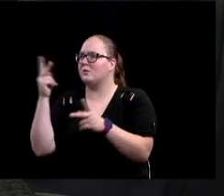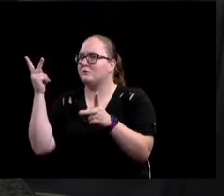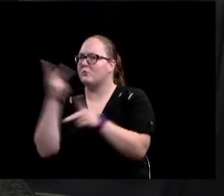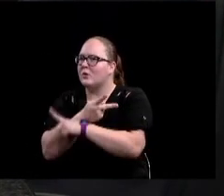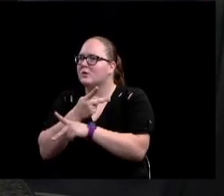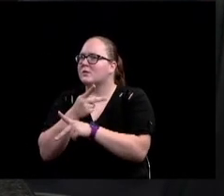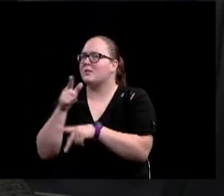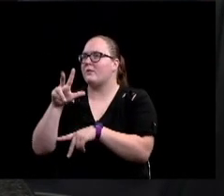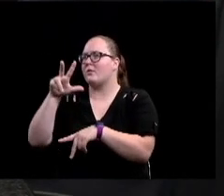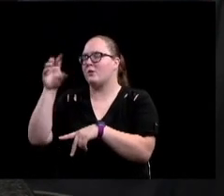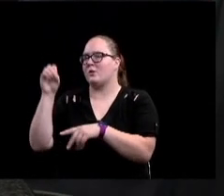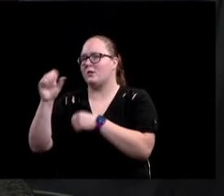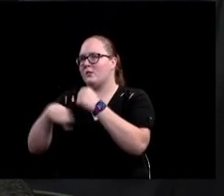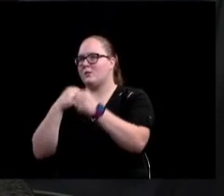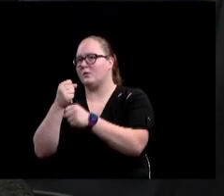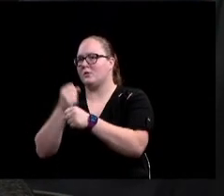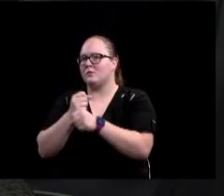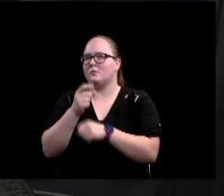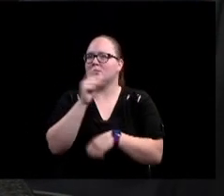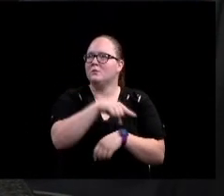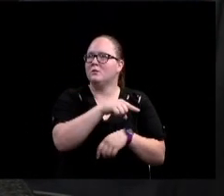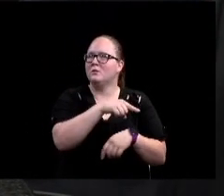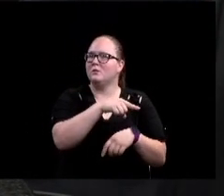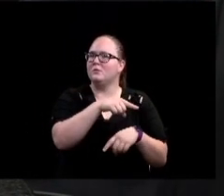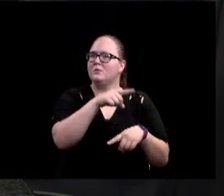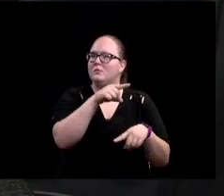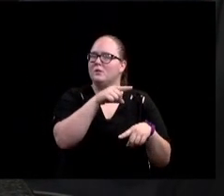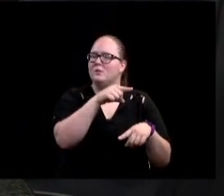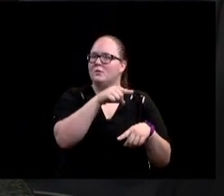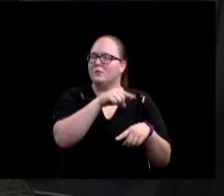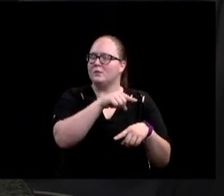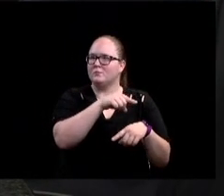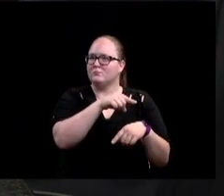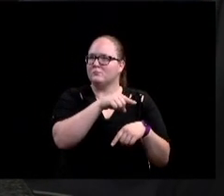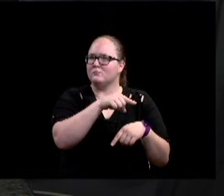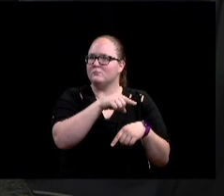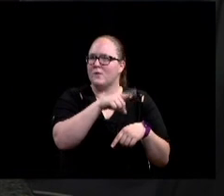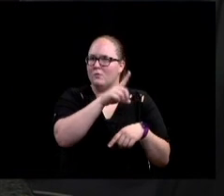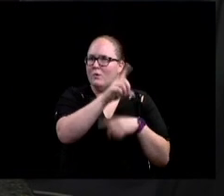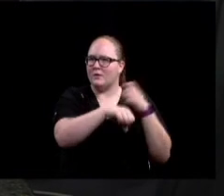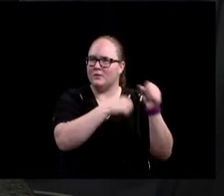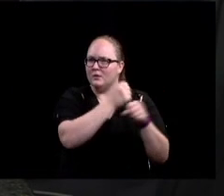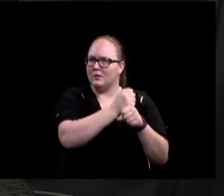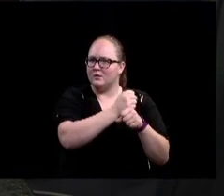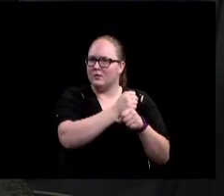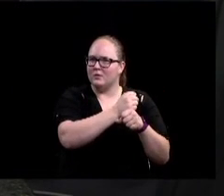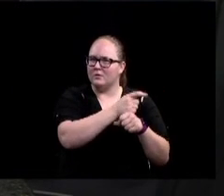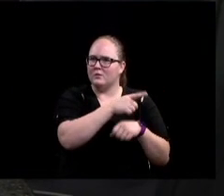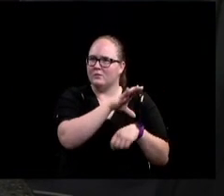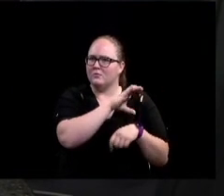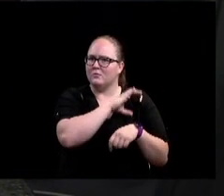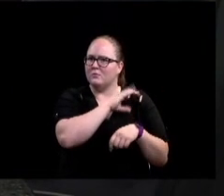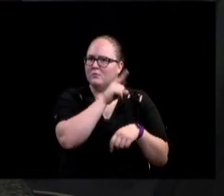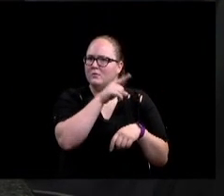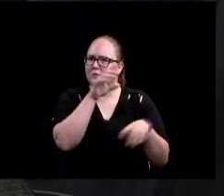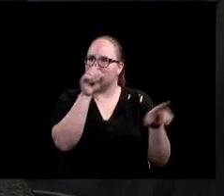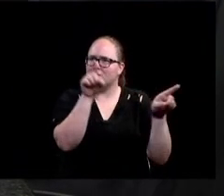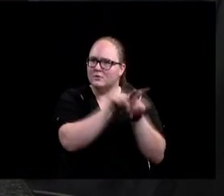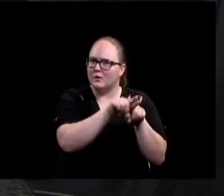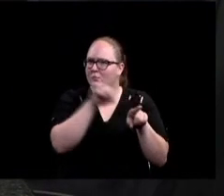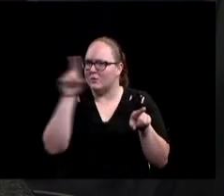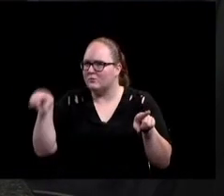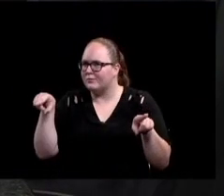well, this one-year officer who did this, you have to treat them exactly the same as the 30-year